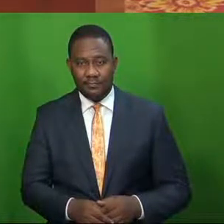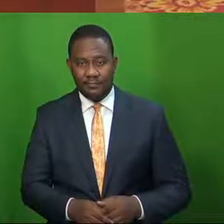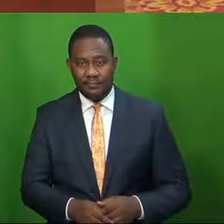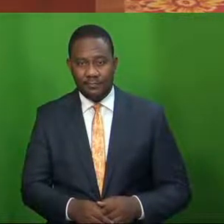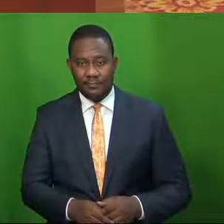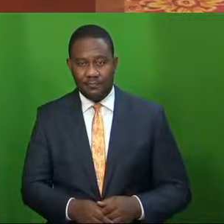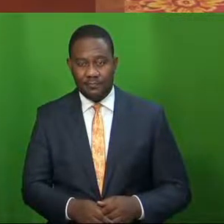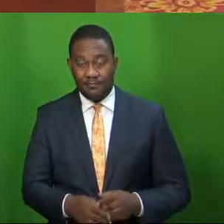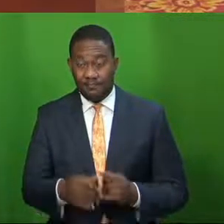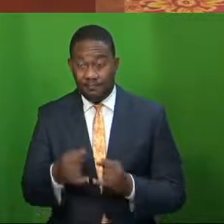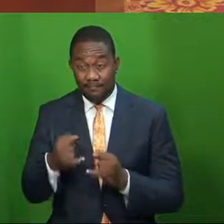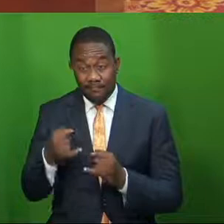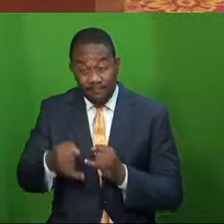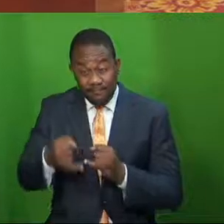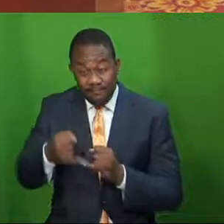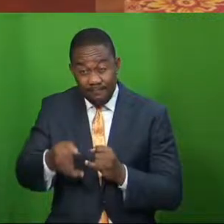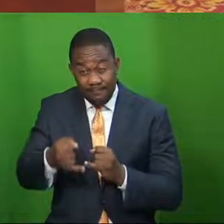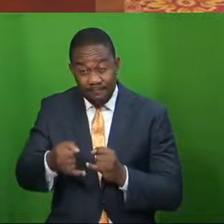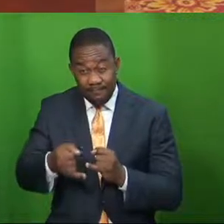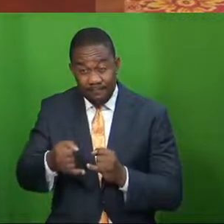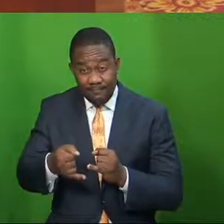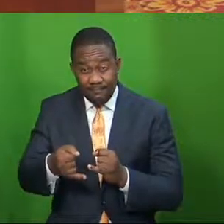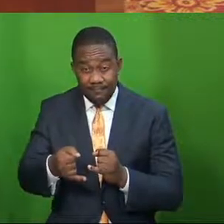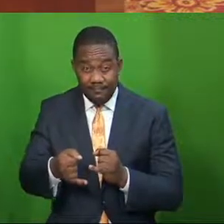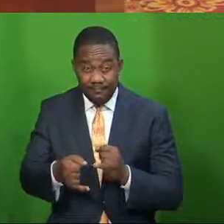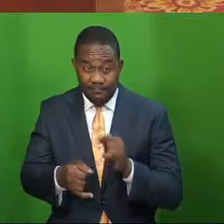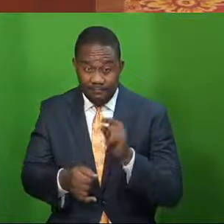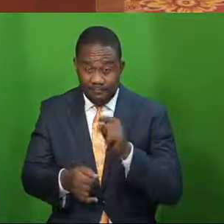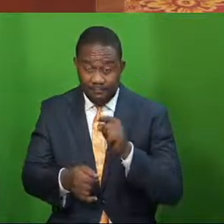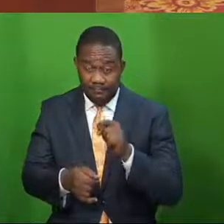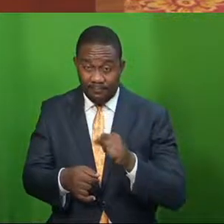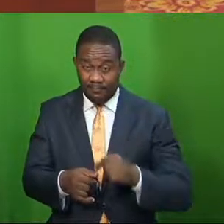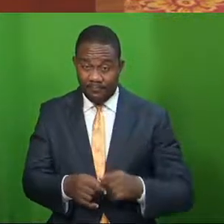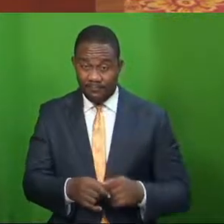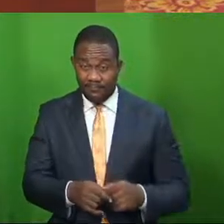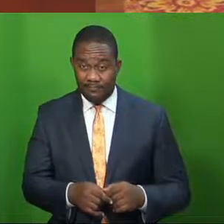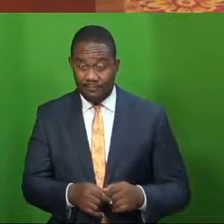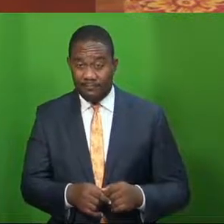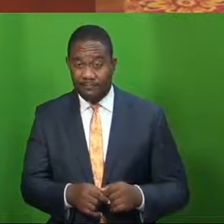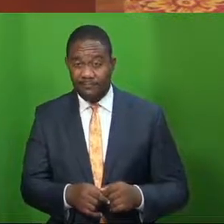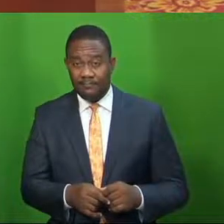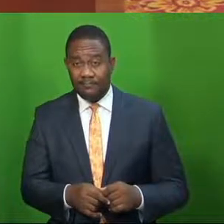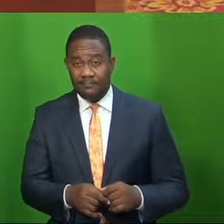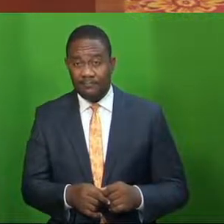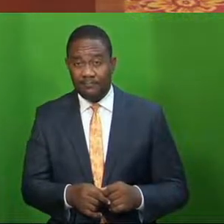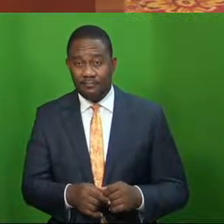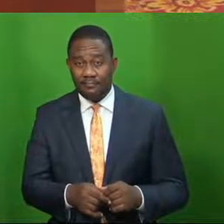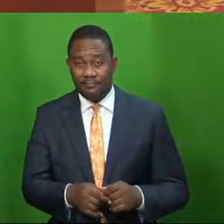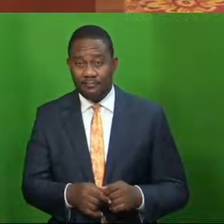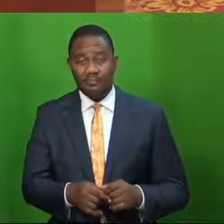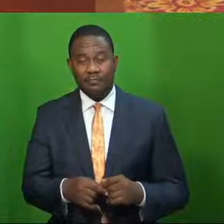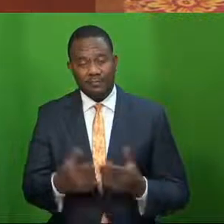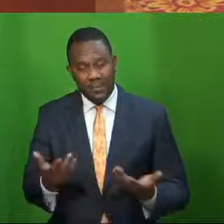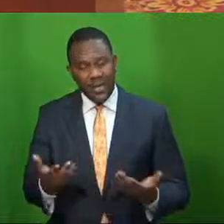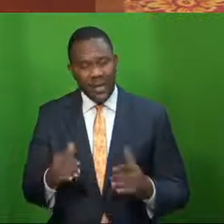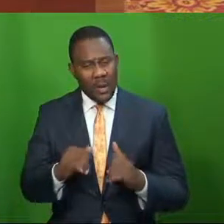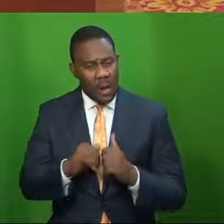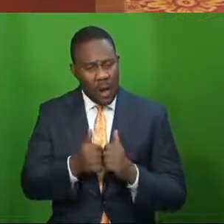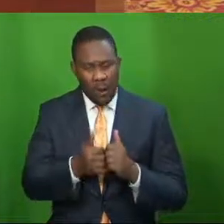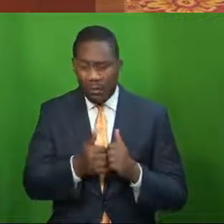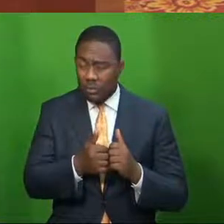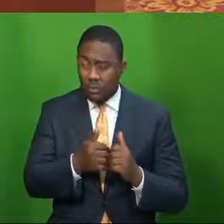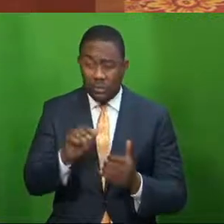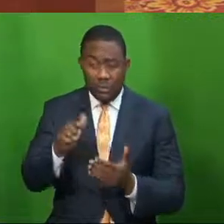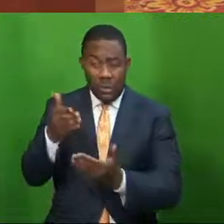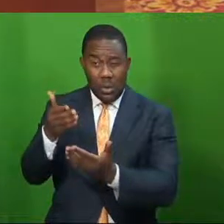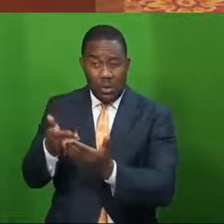The last one wants to know the mode of ferrying members of parliament to Adan. And he